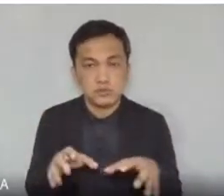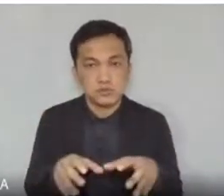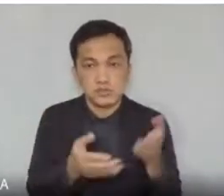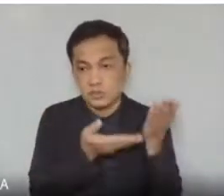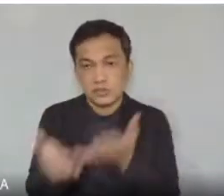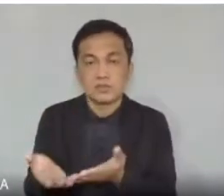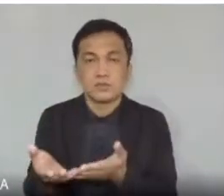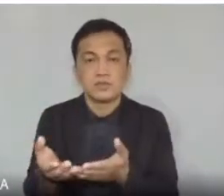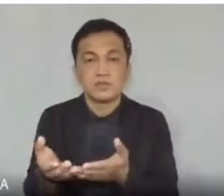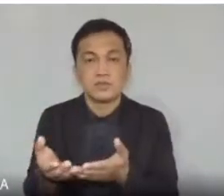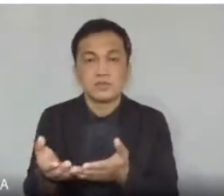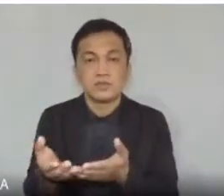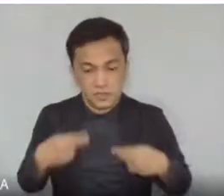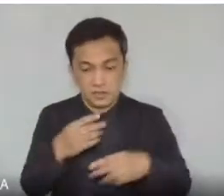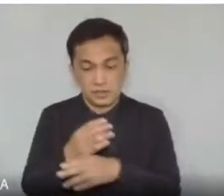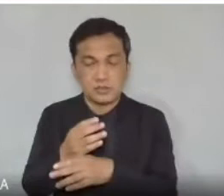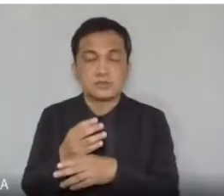better. Next slide, please.